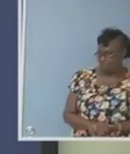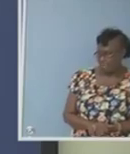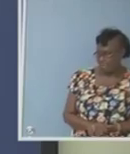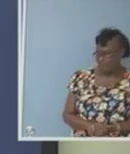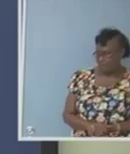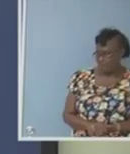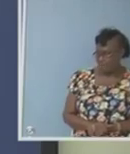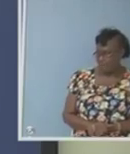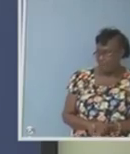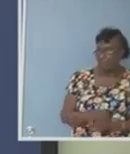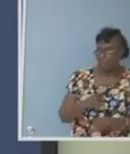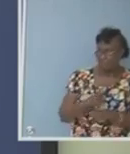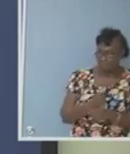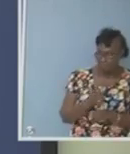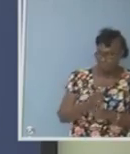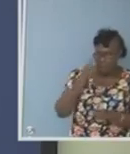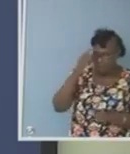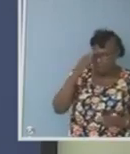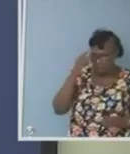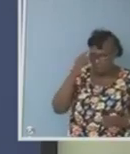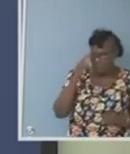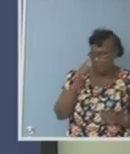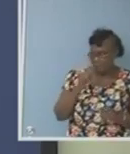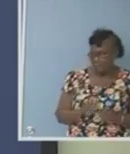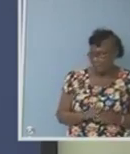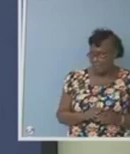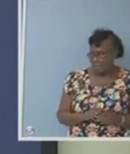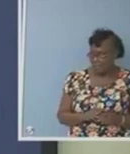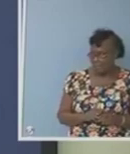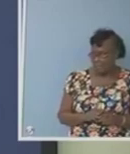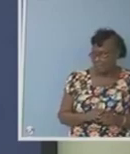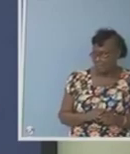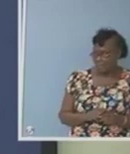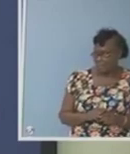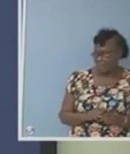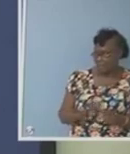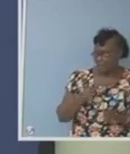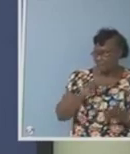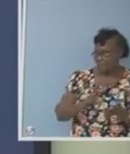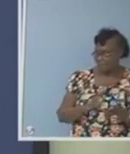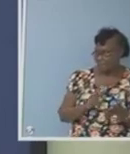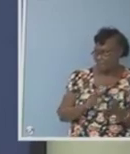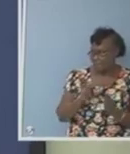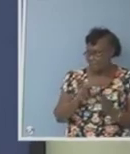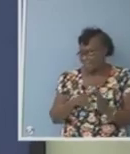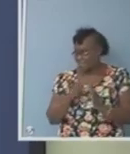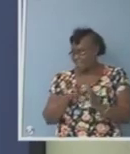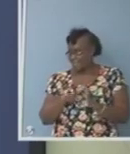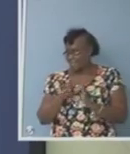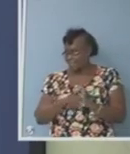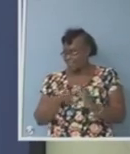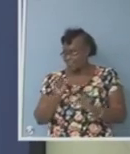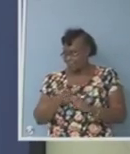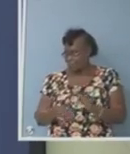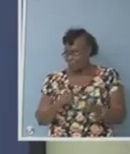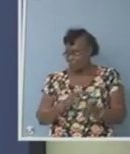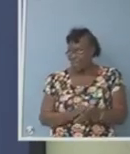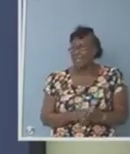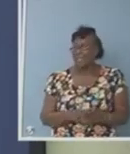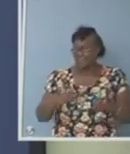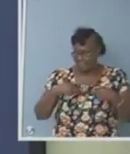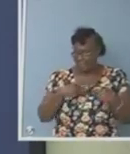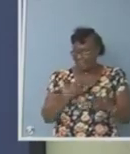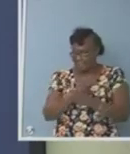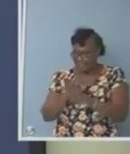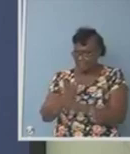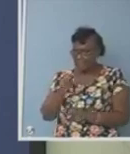inform government policy so that the Tobago economy and the remained resilient even in the